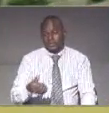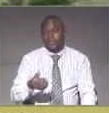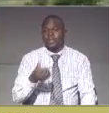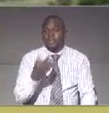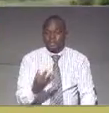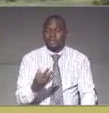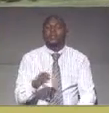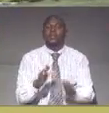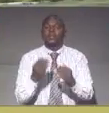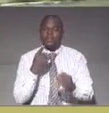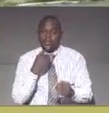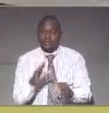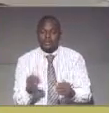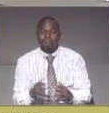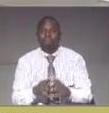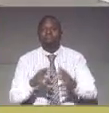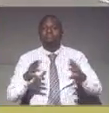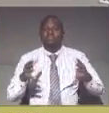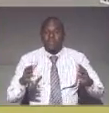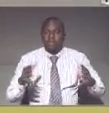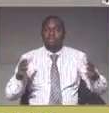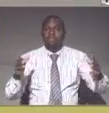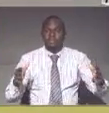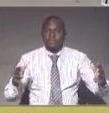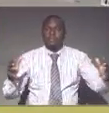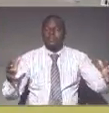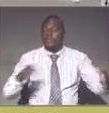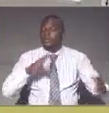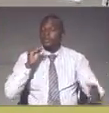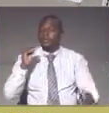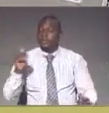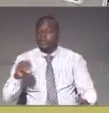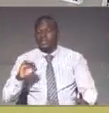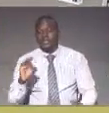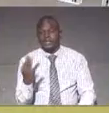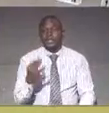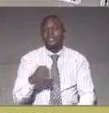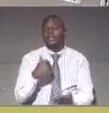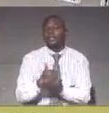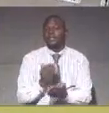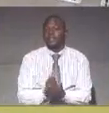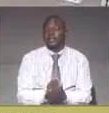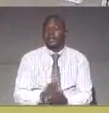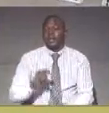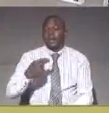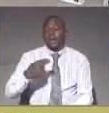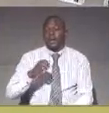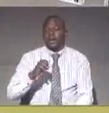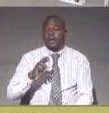have allegedly been expanding, an allegation the spokesperson of the 3rd Division, Captain Herbert